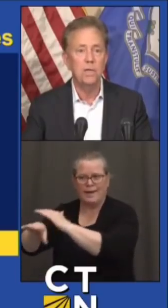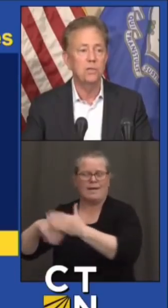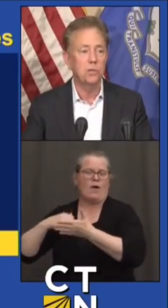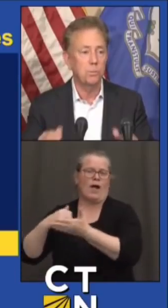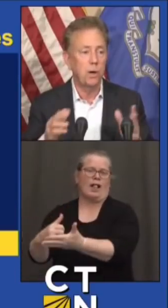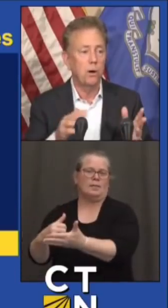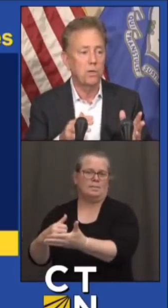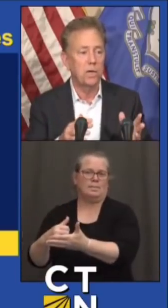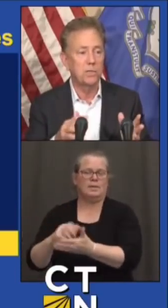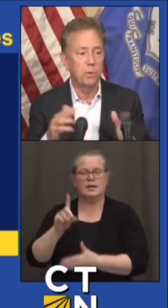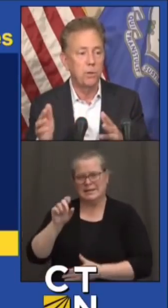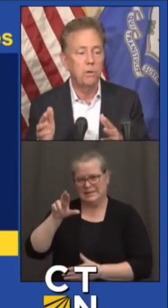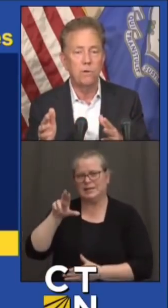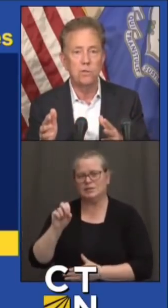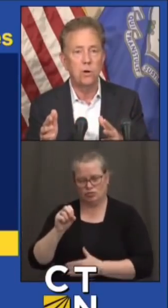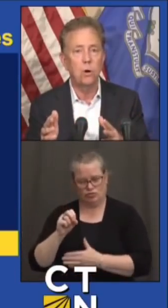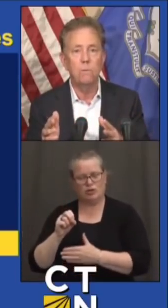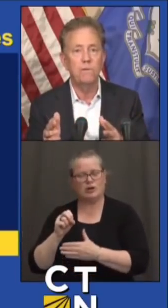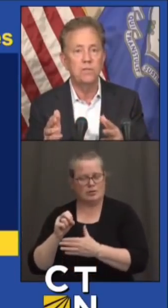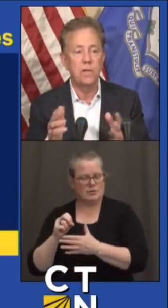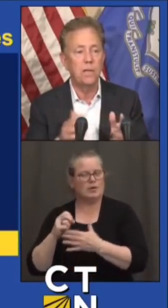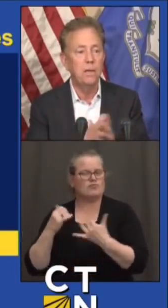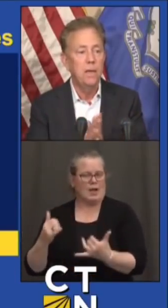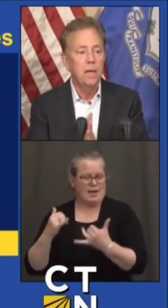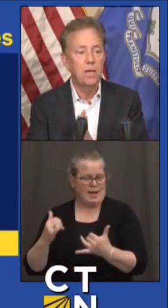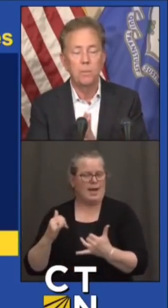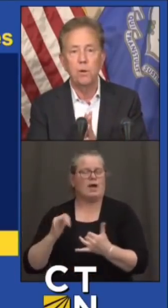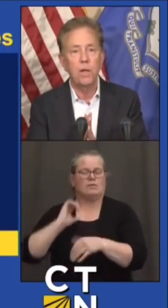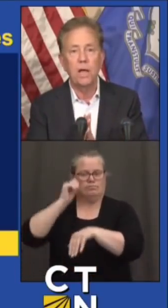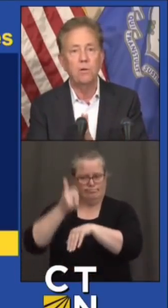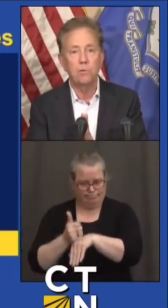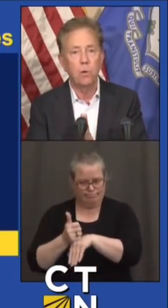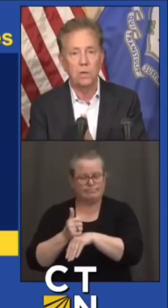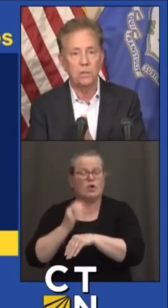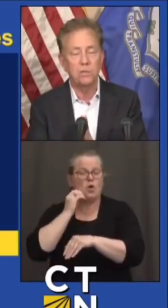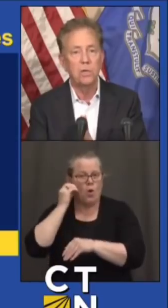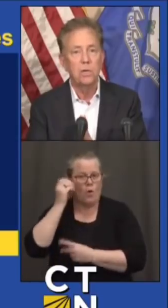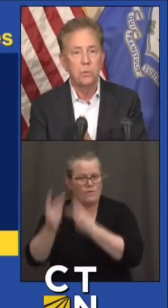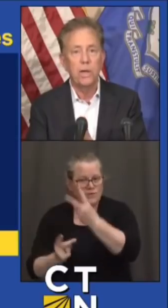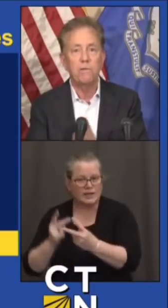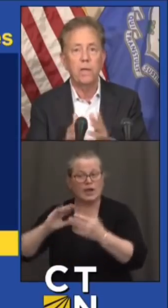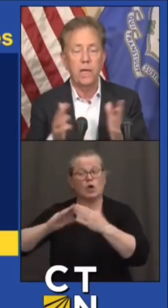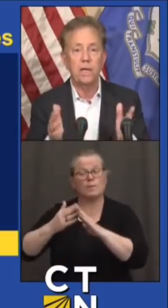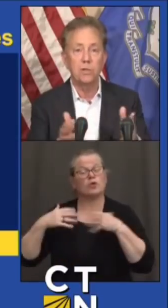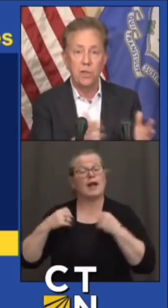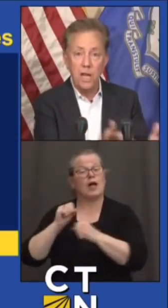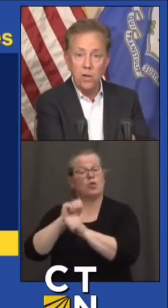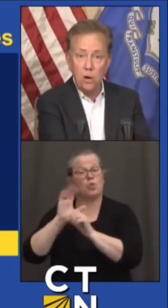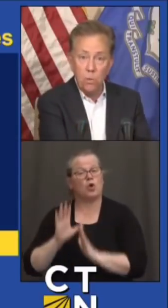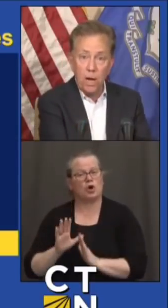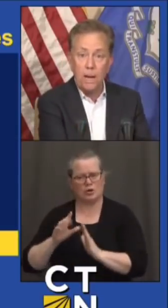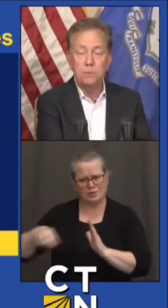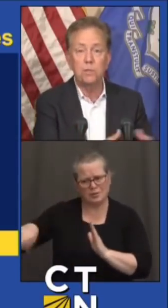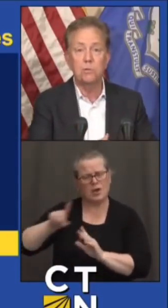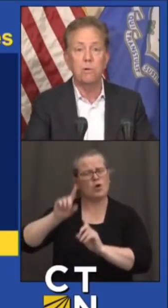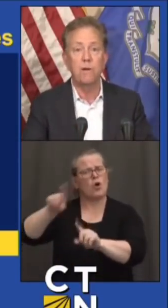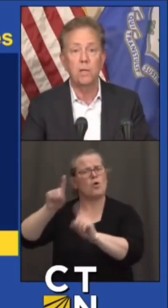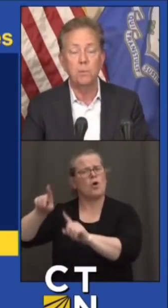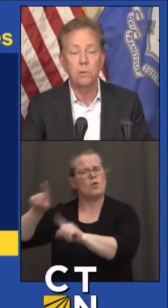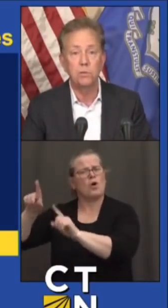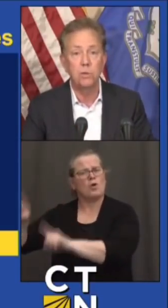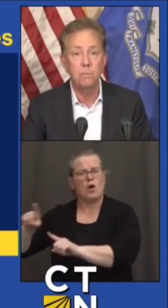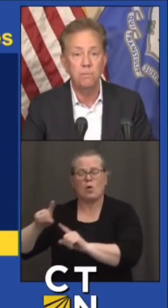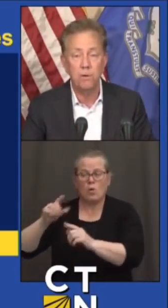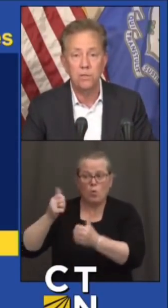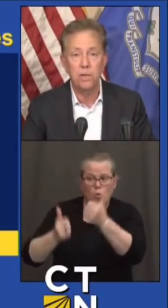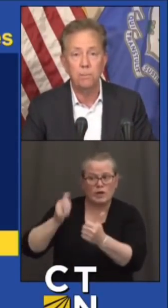what Deirdre's prioritized with universal home visiting and community health workers, doing everything they can so they know what options are